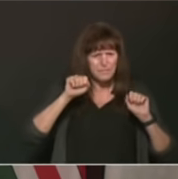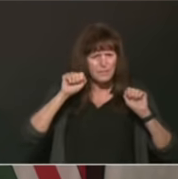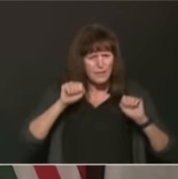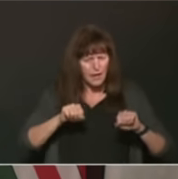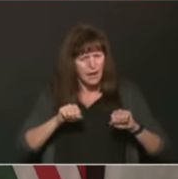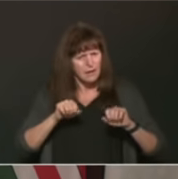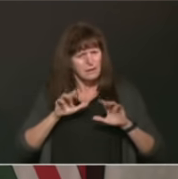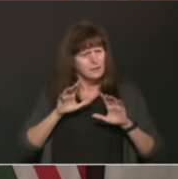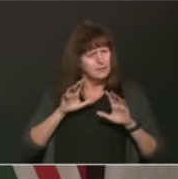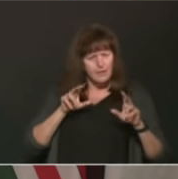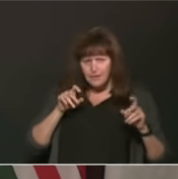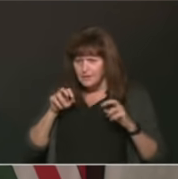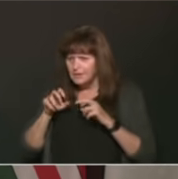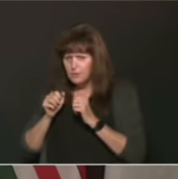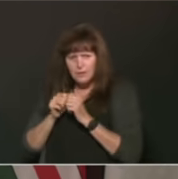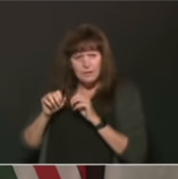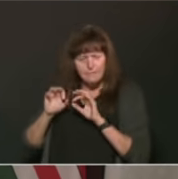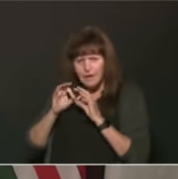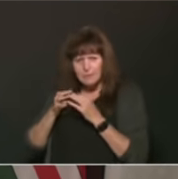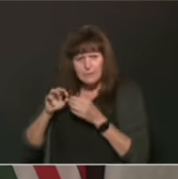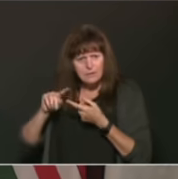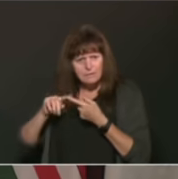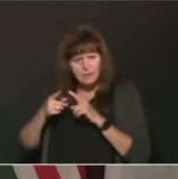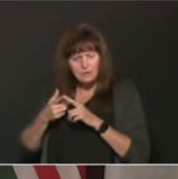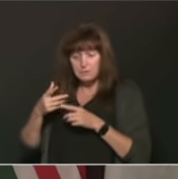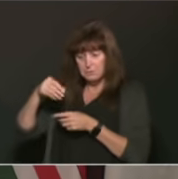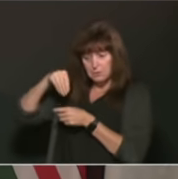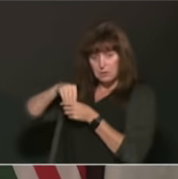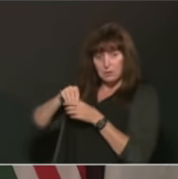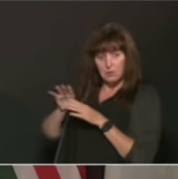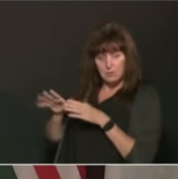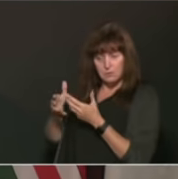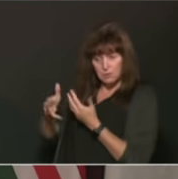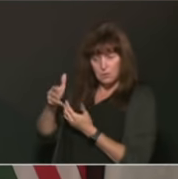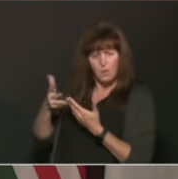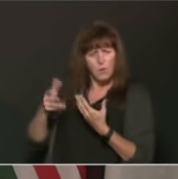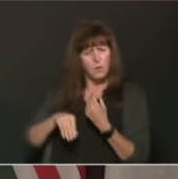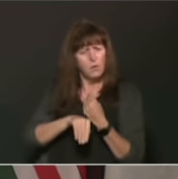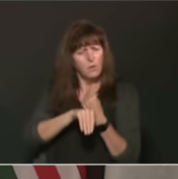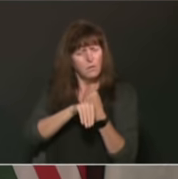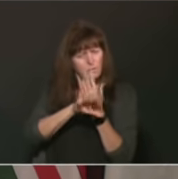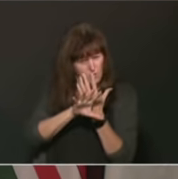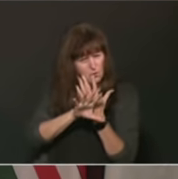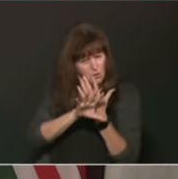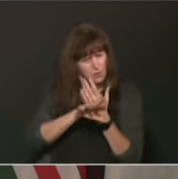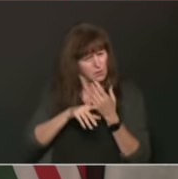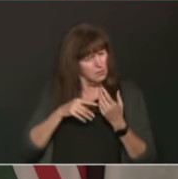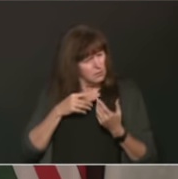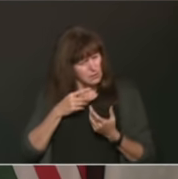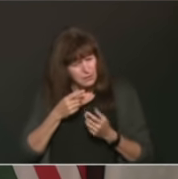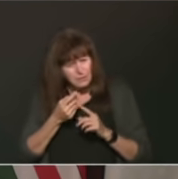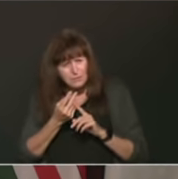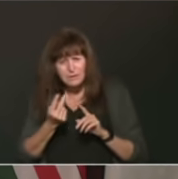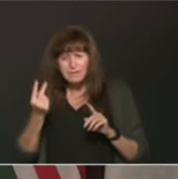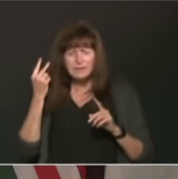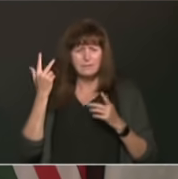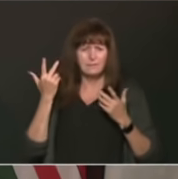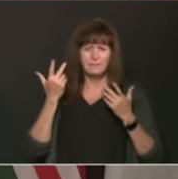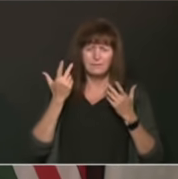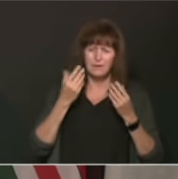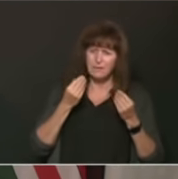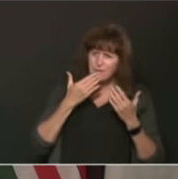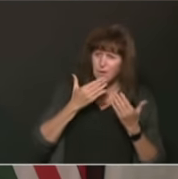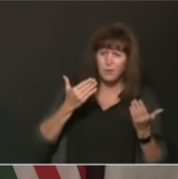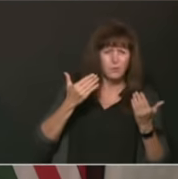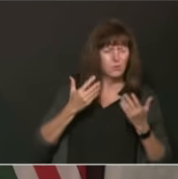in person or virtually, and to relax, reflect, and give thanks. And if you haven't already, please take